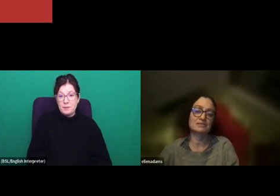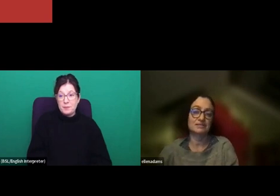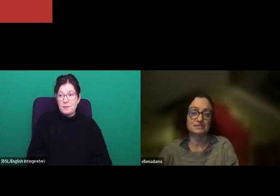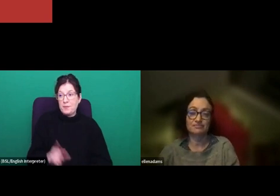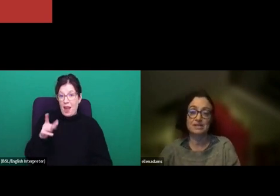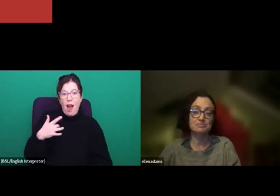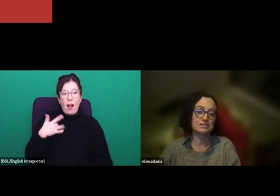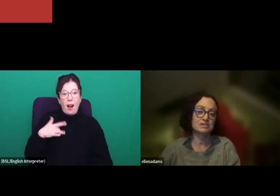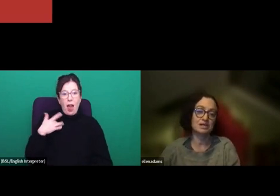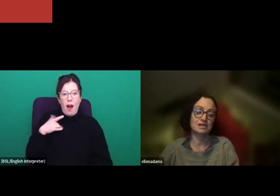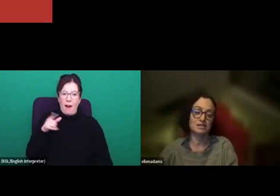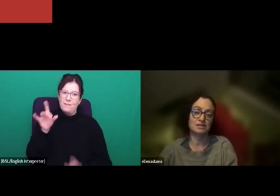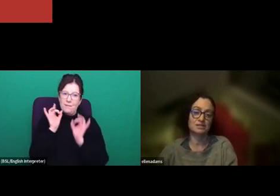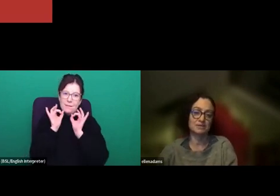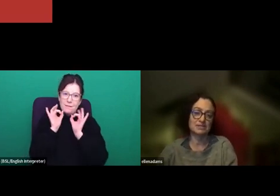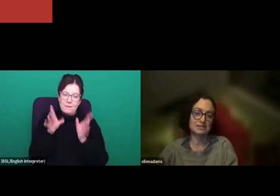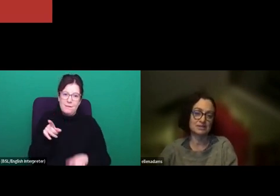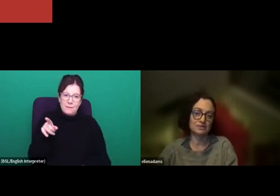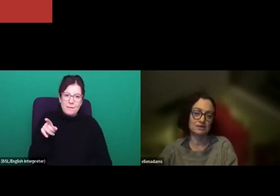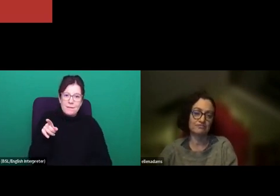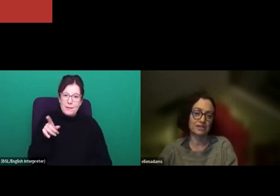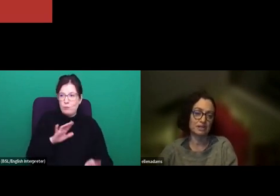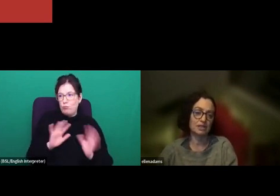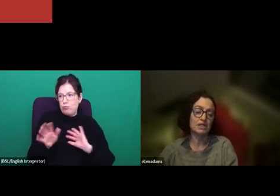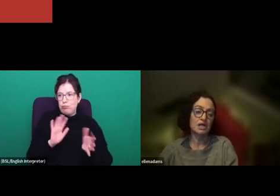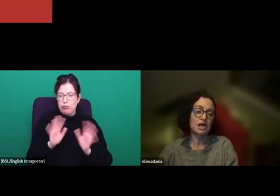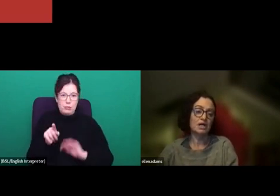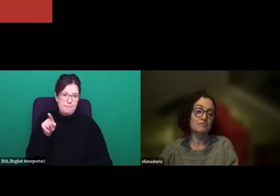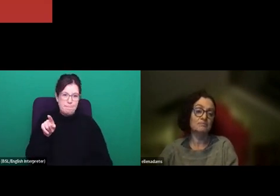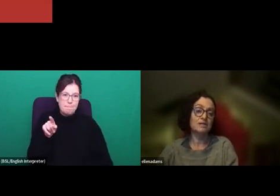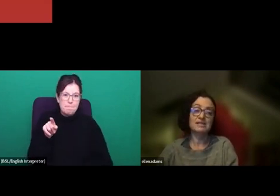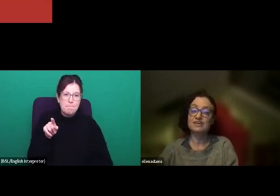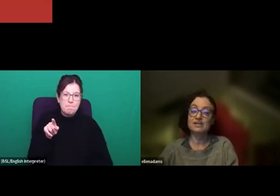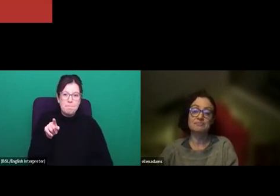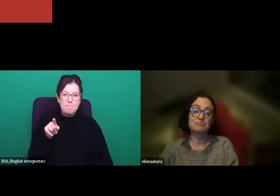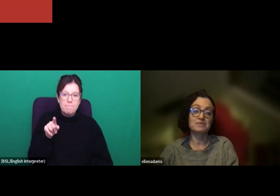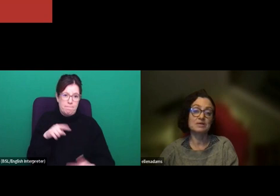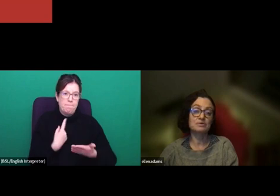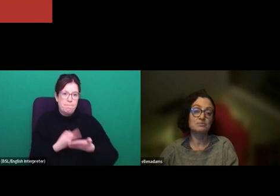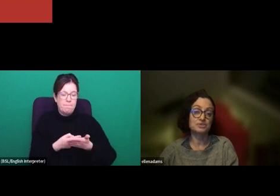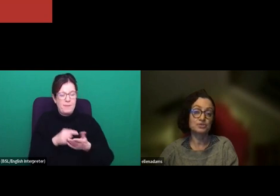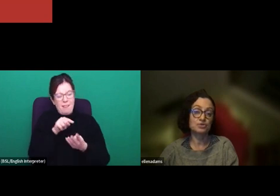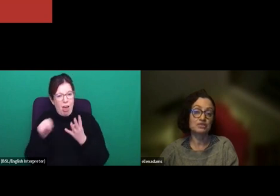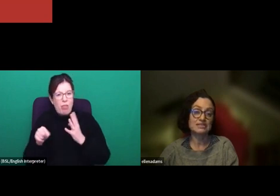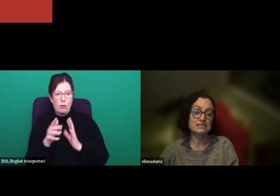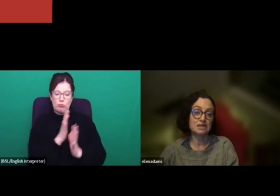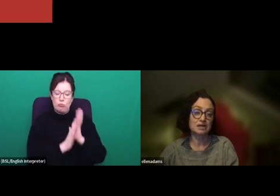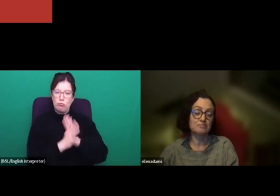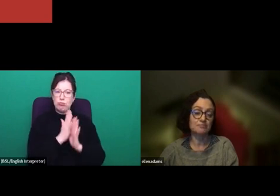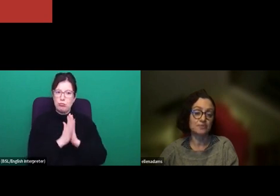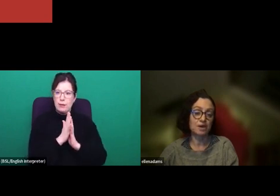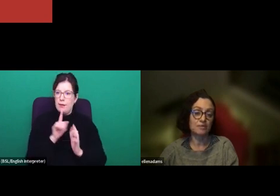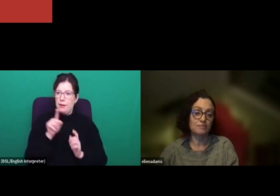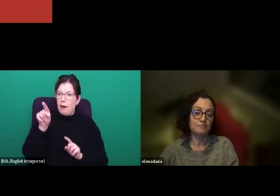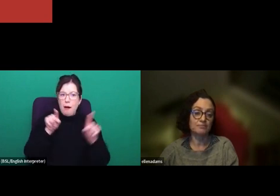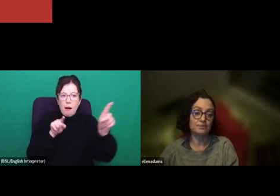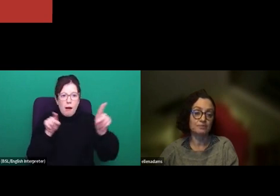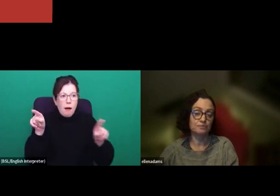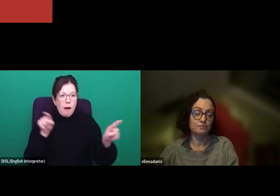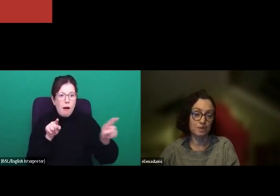Clive Mason is a famous BSL figure, giving little stories